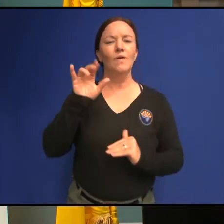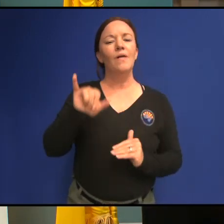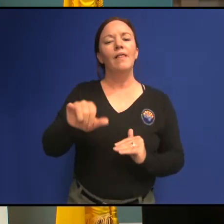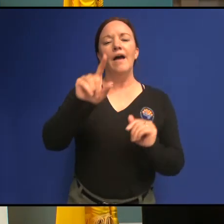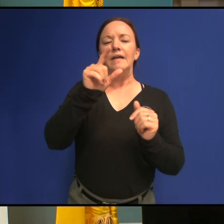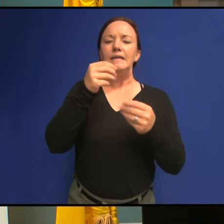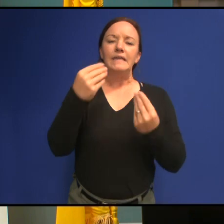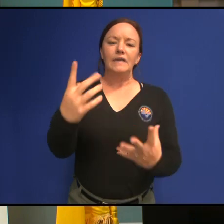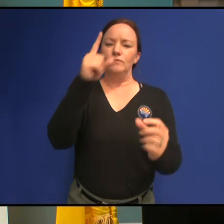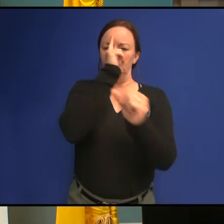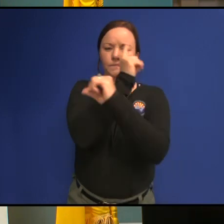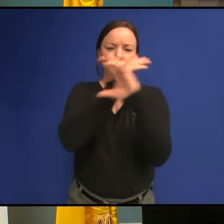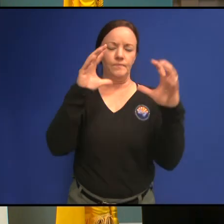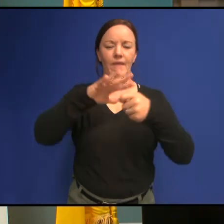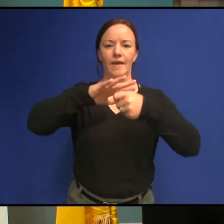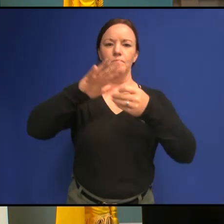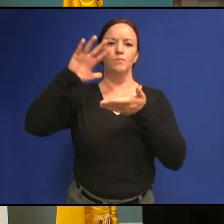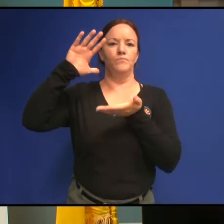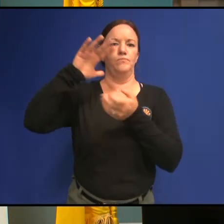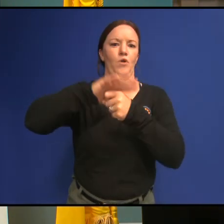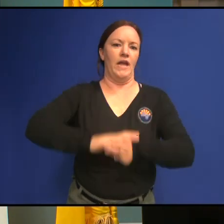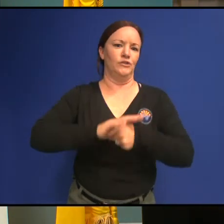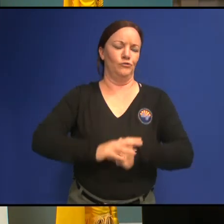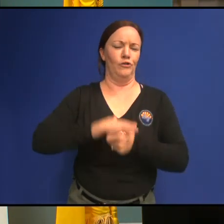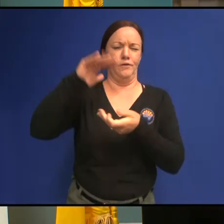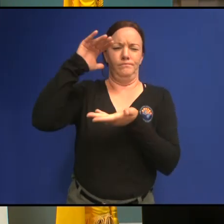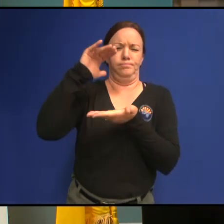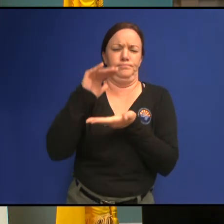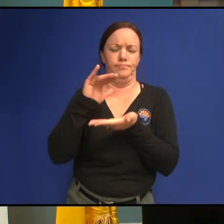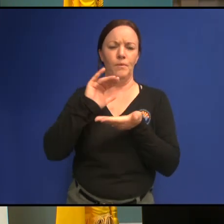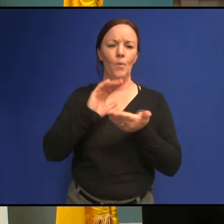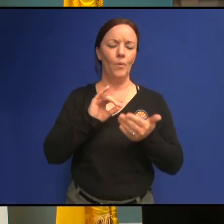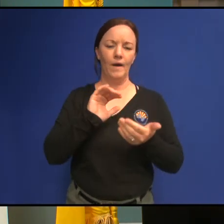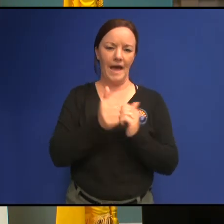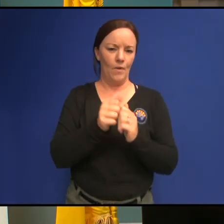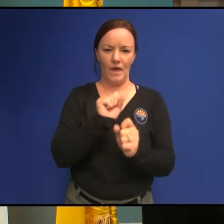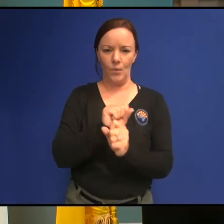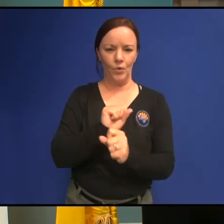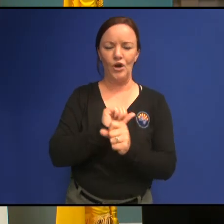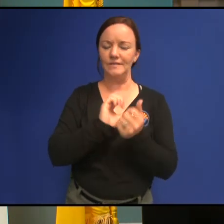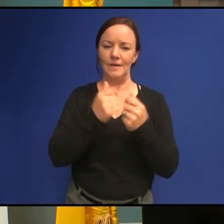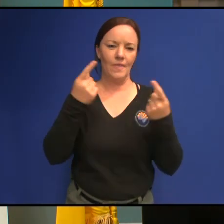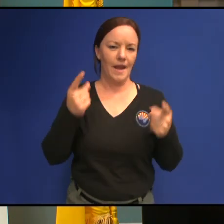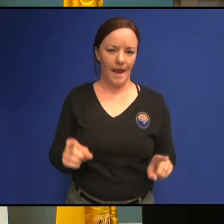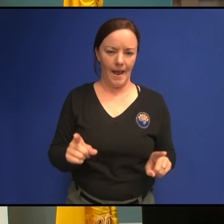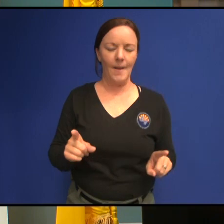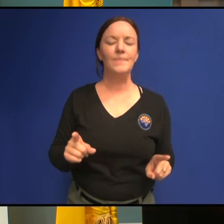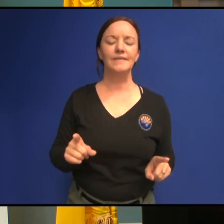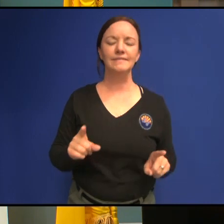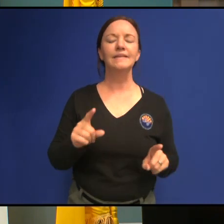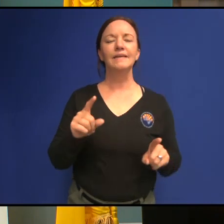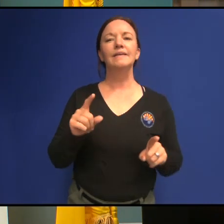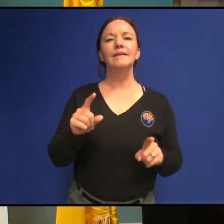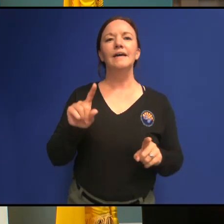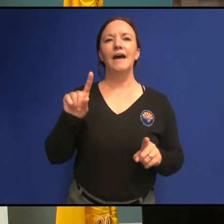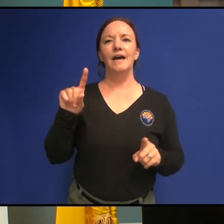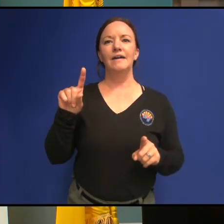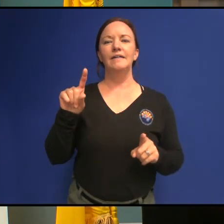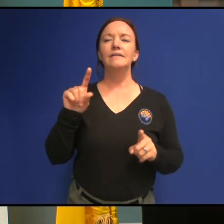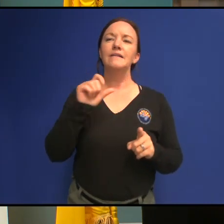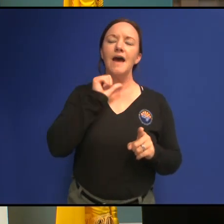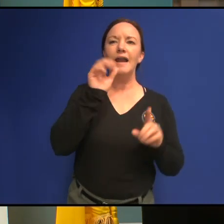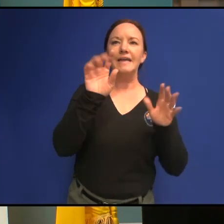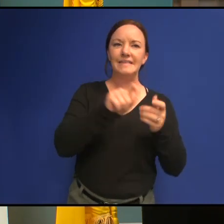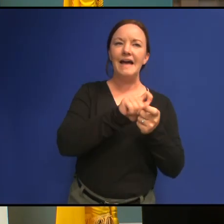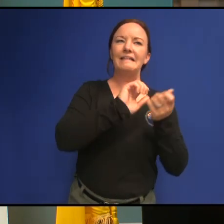pressure pattern works. Didn't want to really educate you on how this happens, but I just wanted you to know how it affects